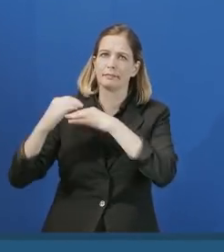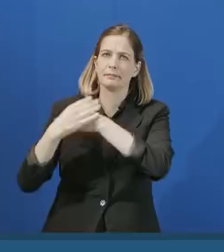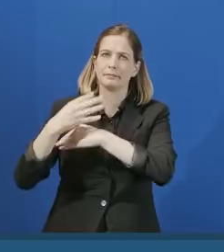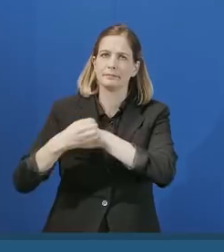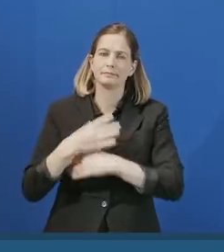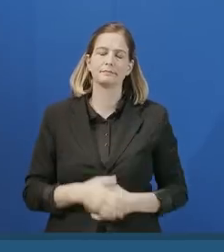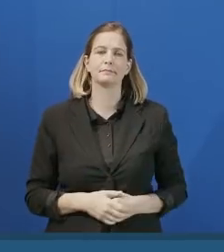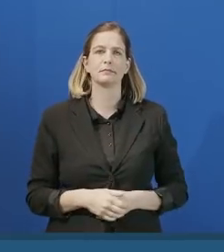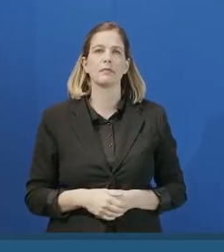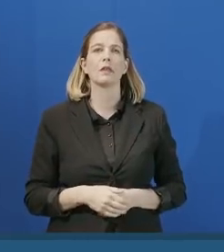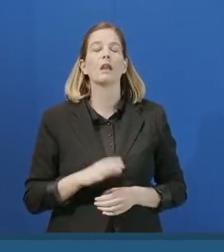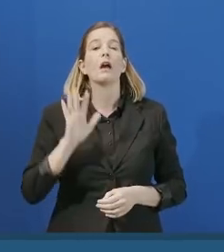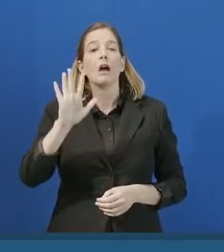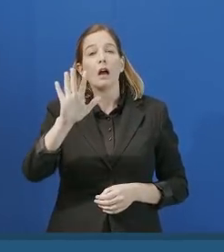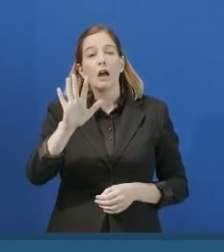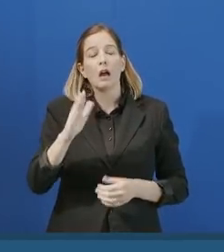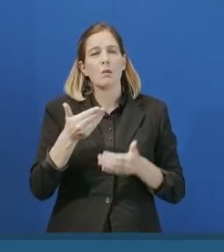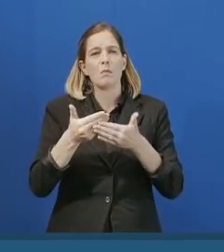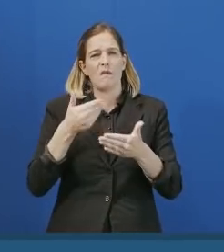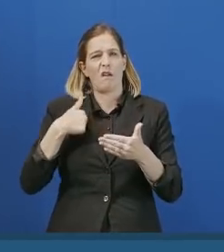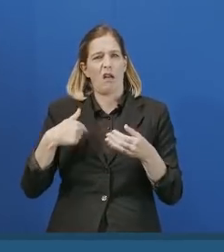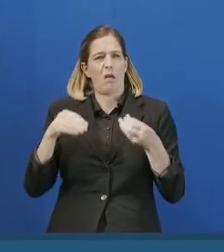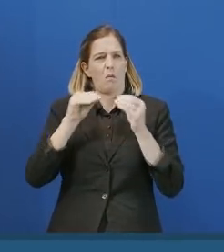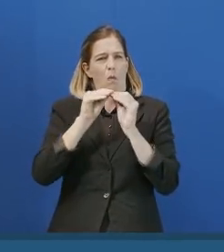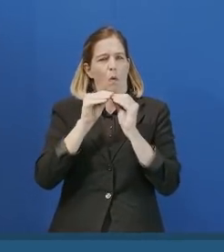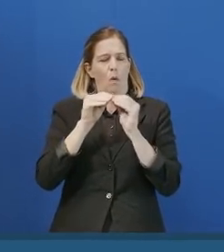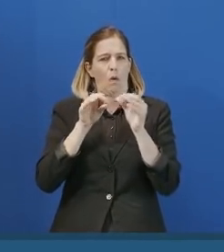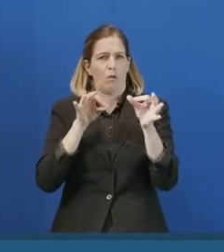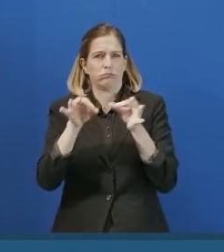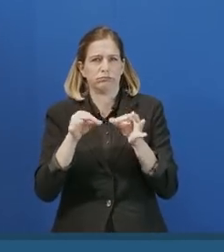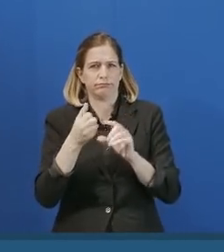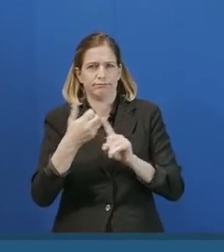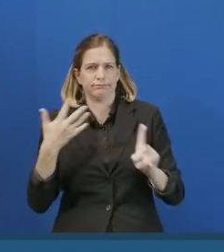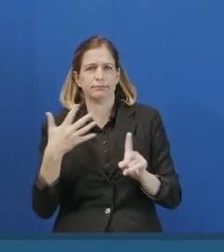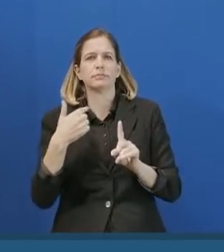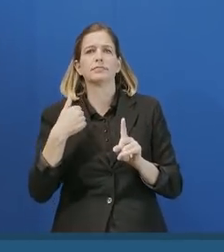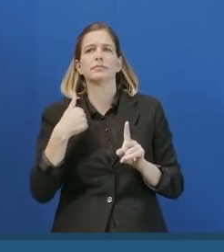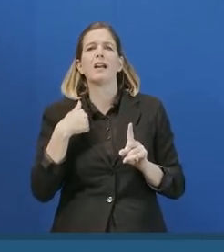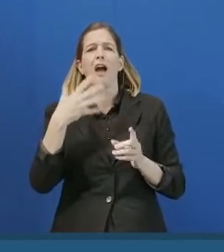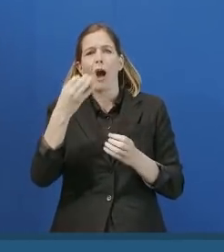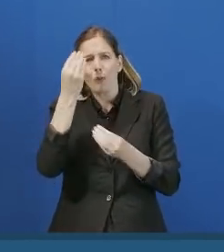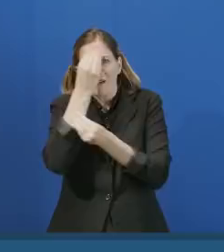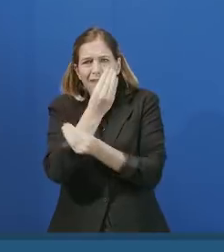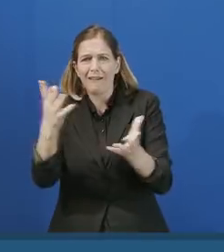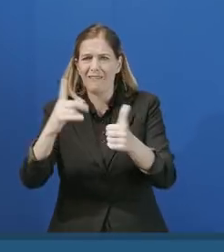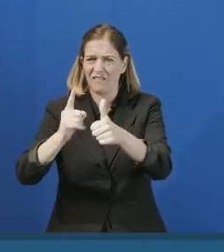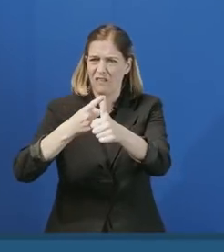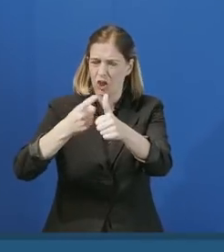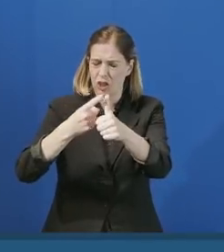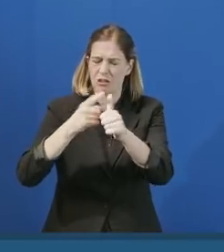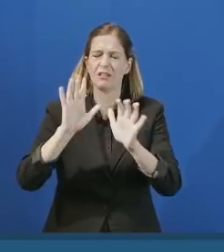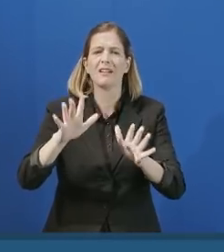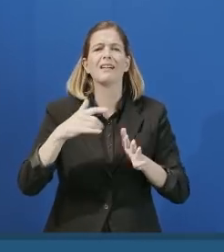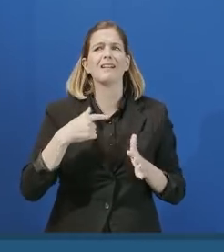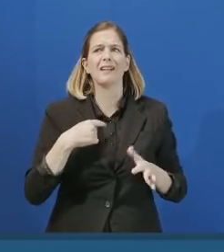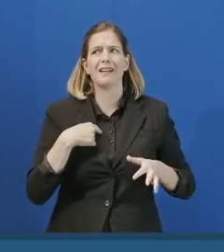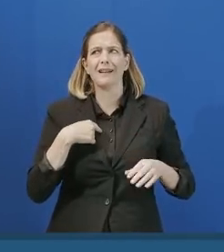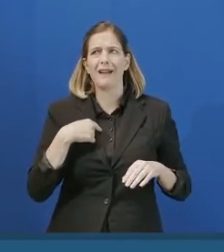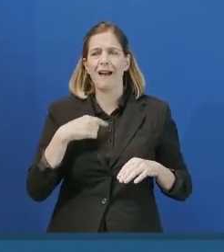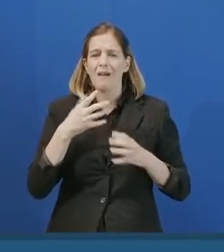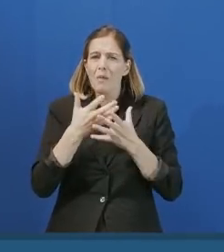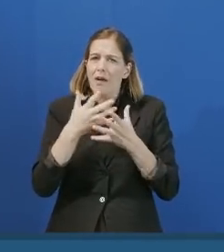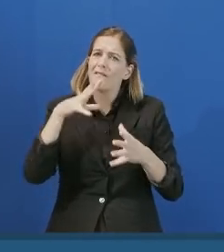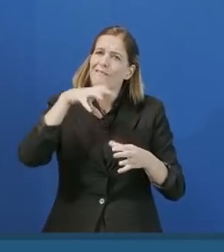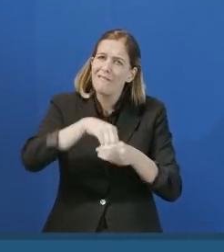I want to say I've been listening. I've had a lot of phone calls, a lot of teleconferences. I've talked to a lot